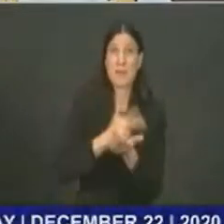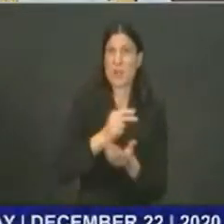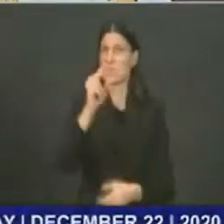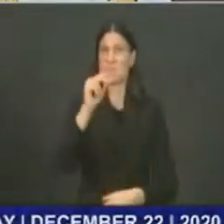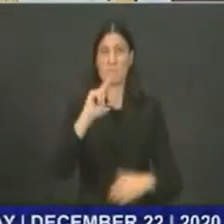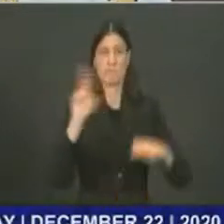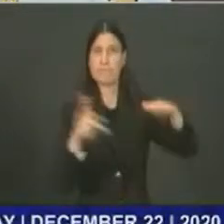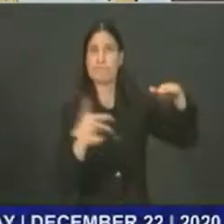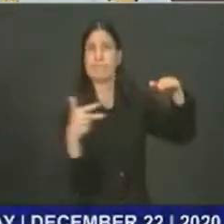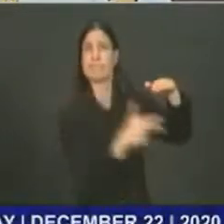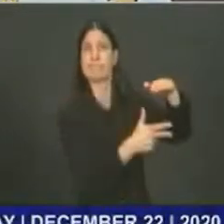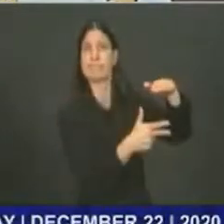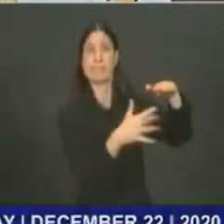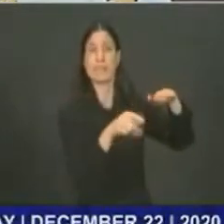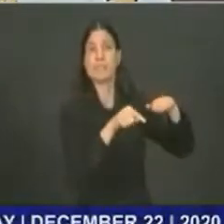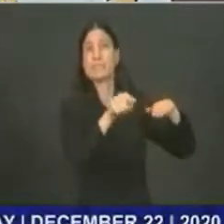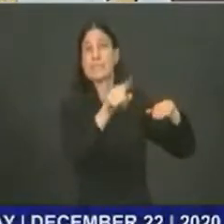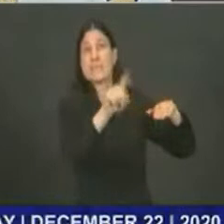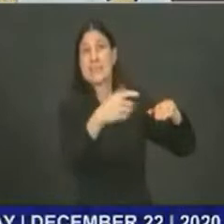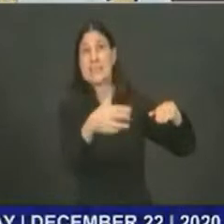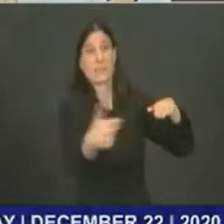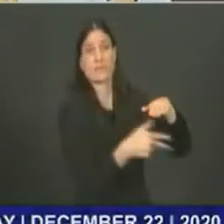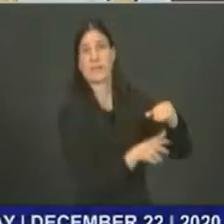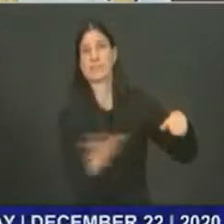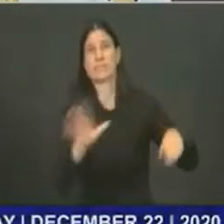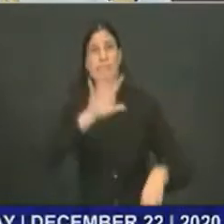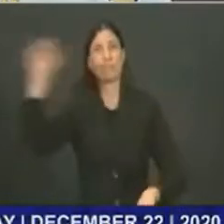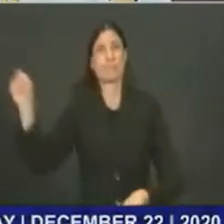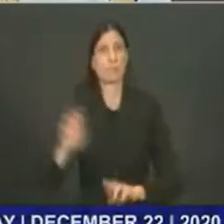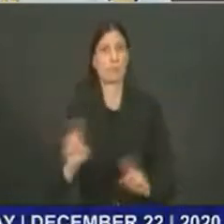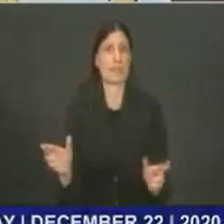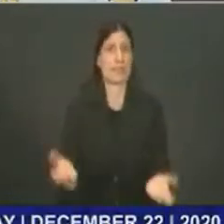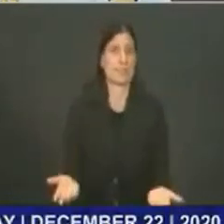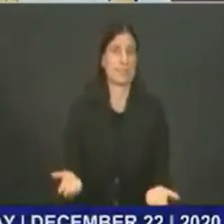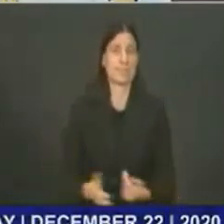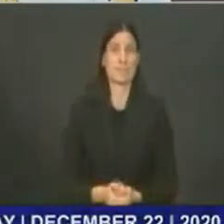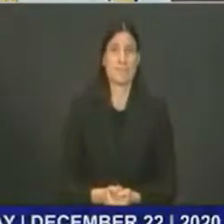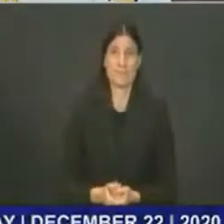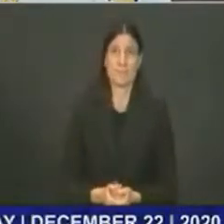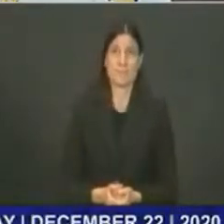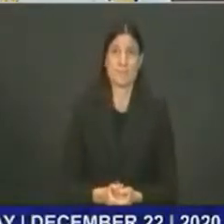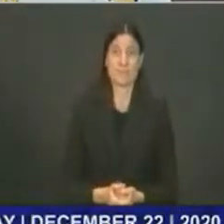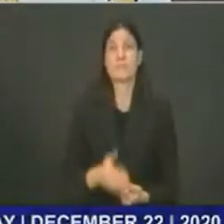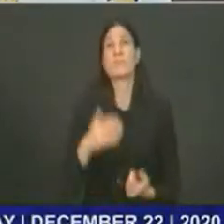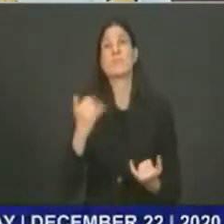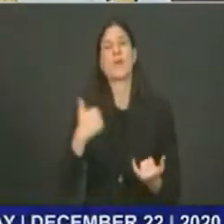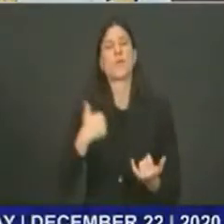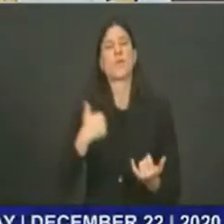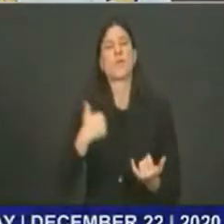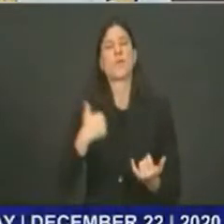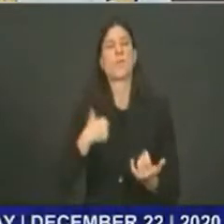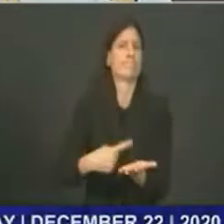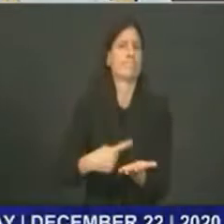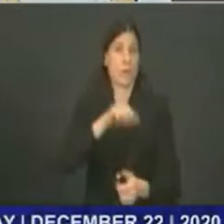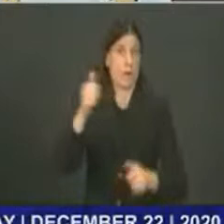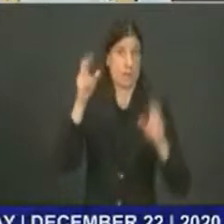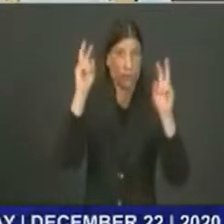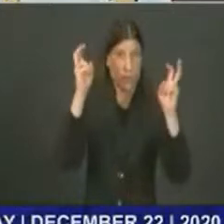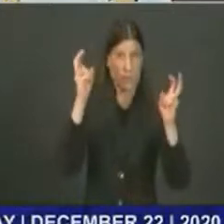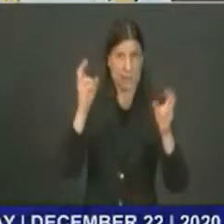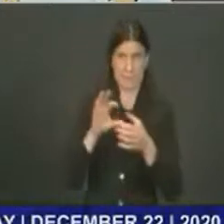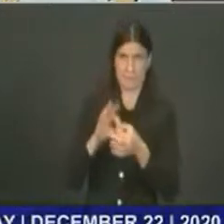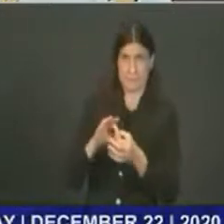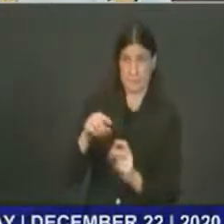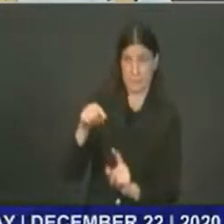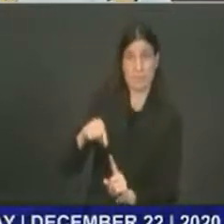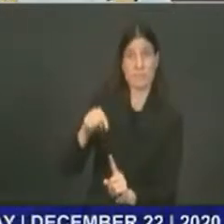When you think about the fact that COVID-19 spreads very easily, and when you think about the fact that some people are very vulnerable